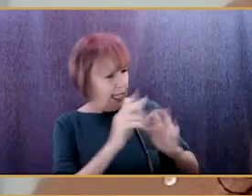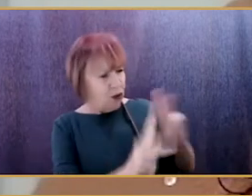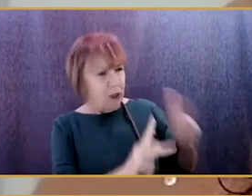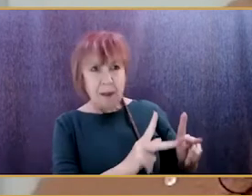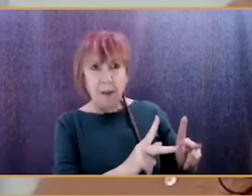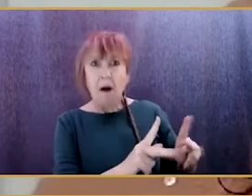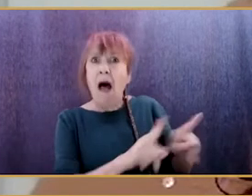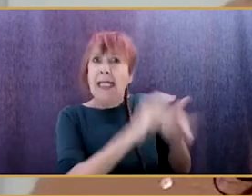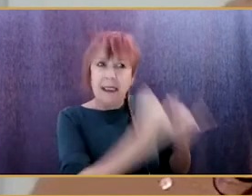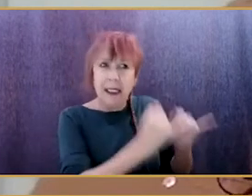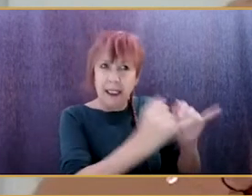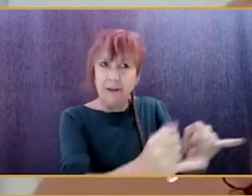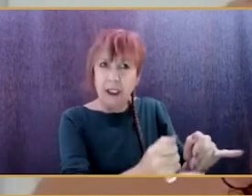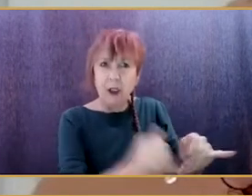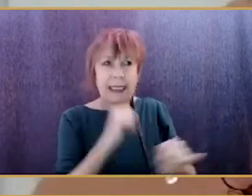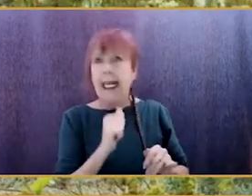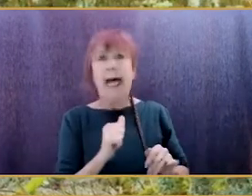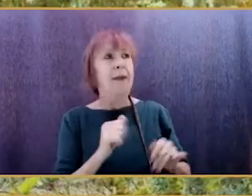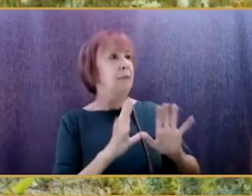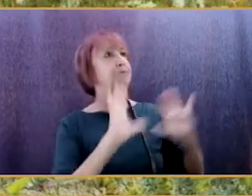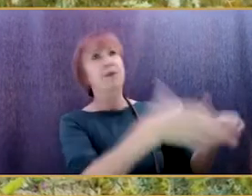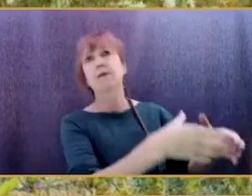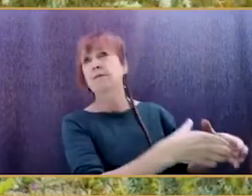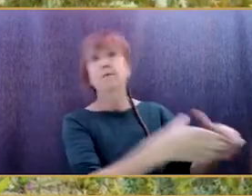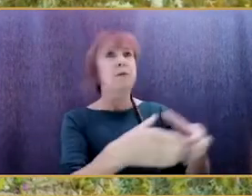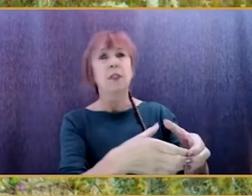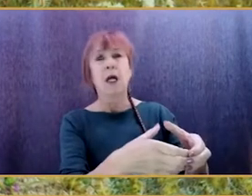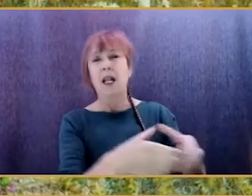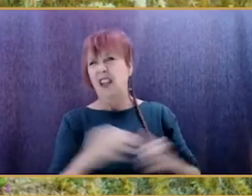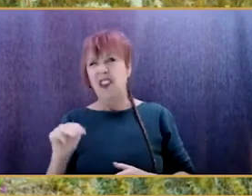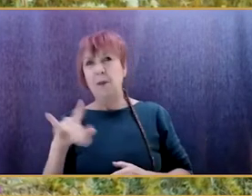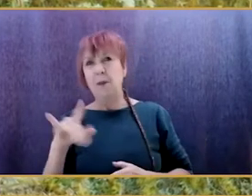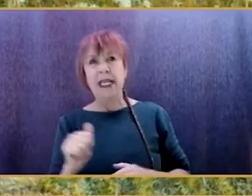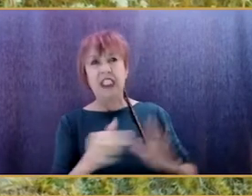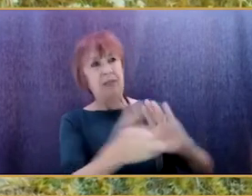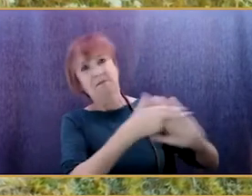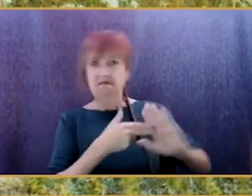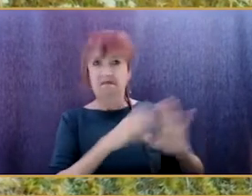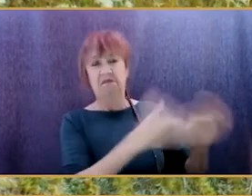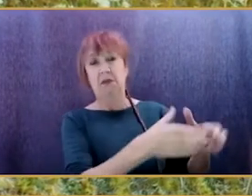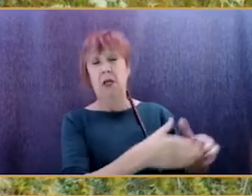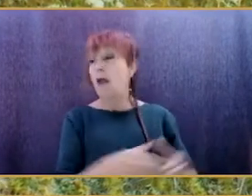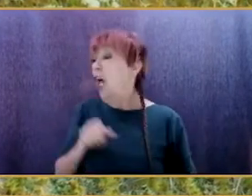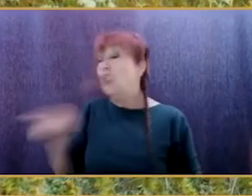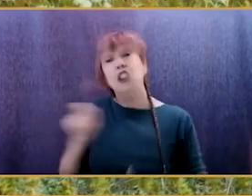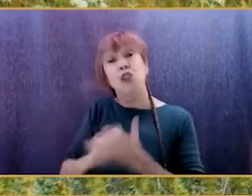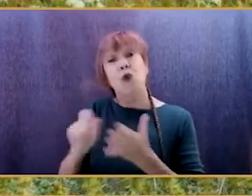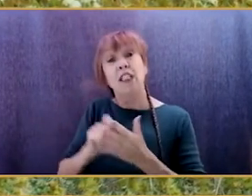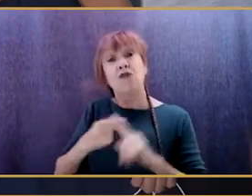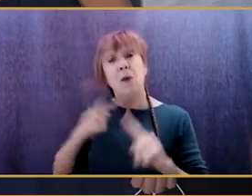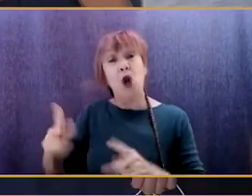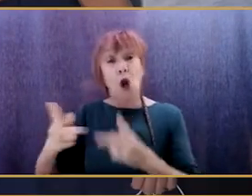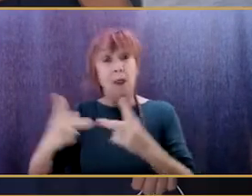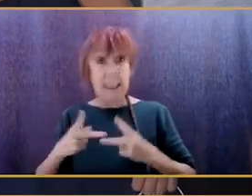to these people as individuals instead of this large mass that the media would like us to see She writes from the